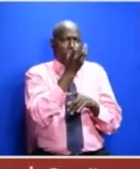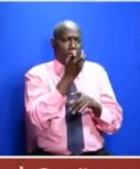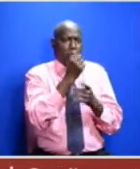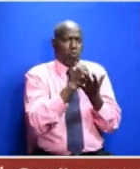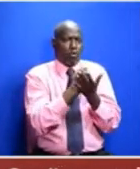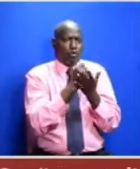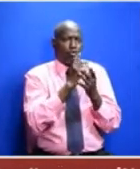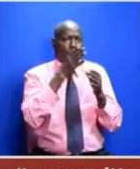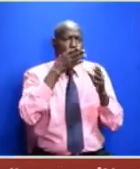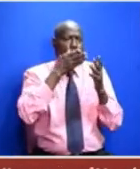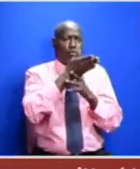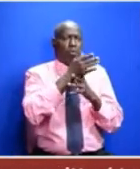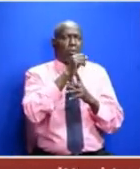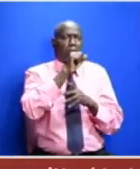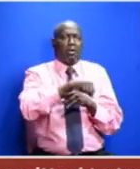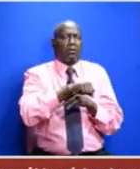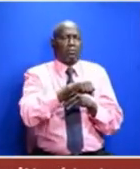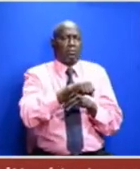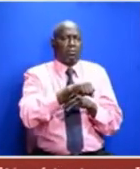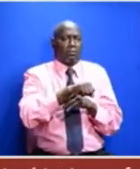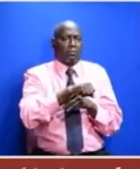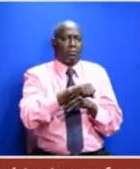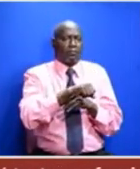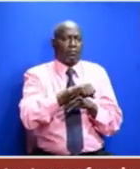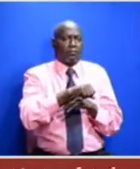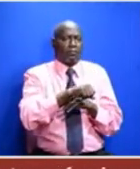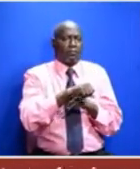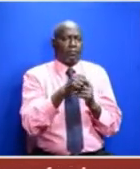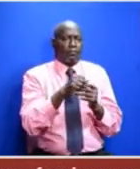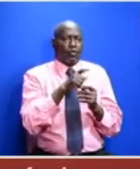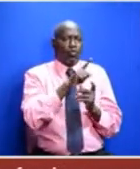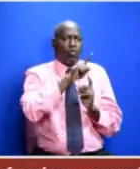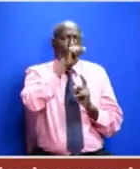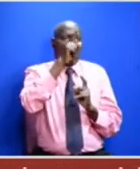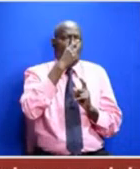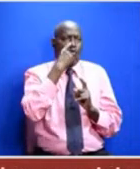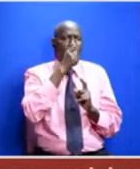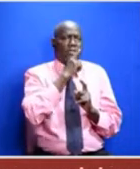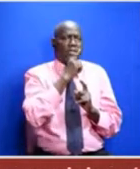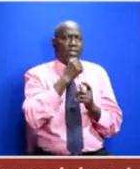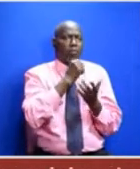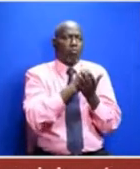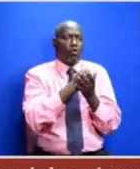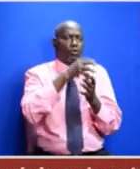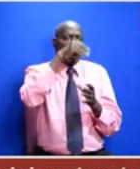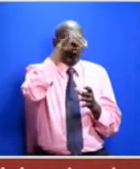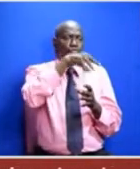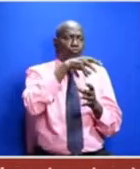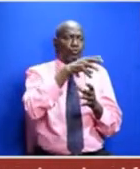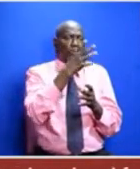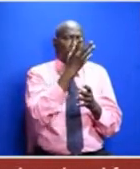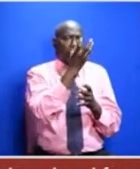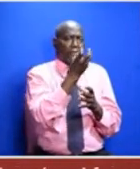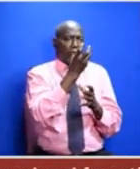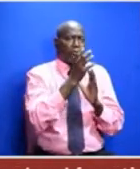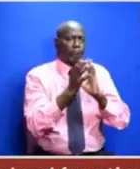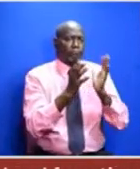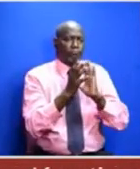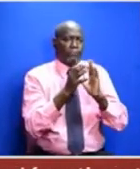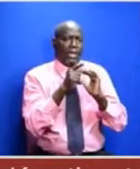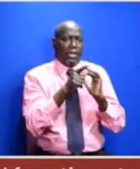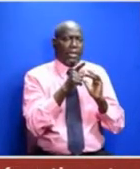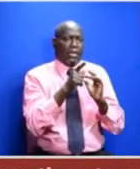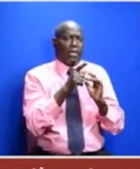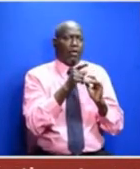trap poison. Usiende jibani useme kwamba pia inafilta nini? Sumu. Ukiweka sumu, basi kunywa sumu